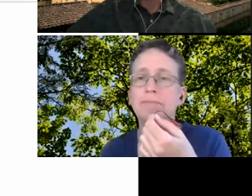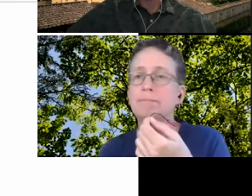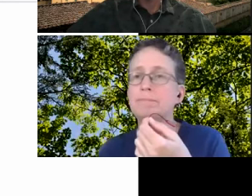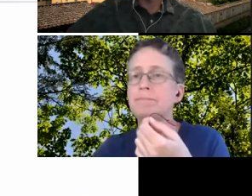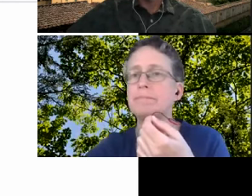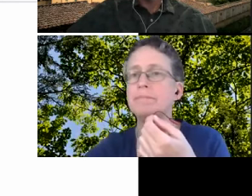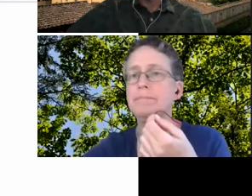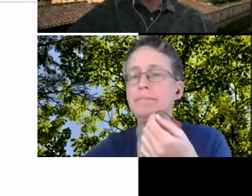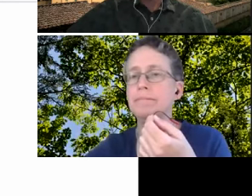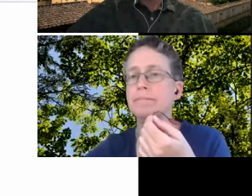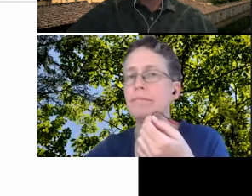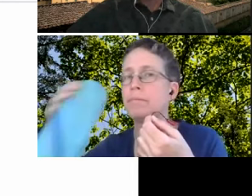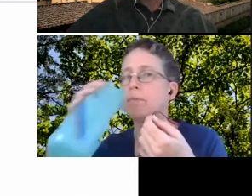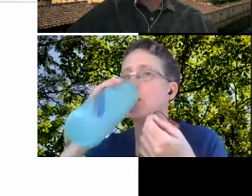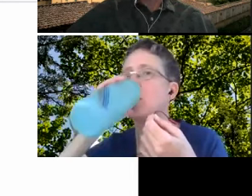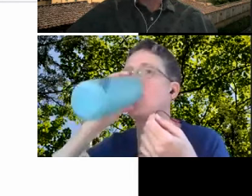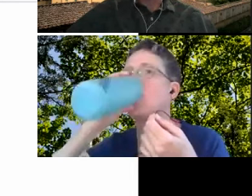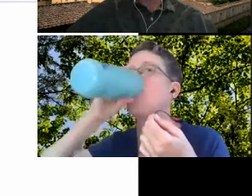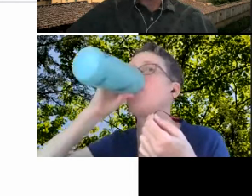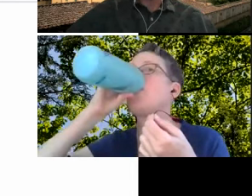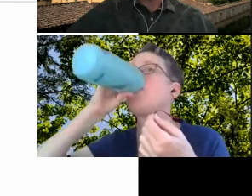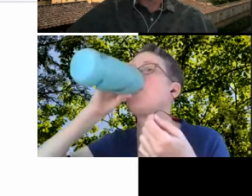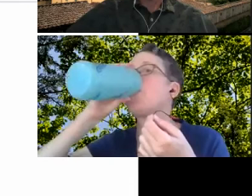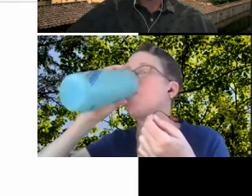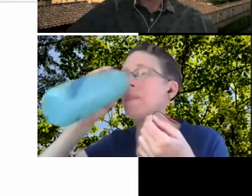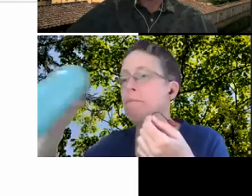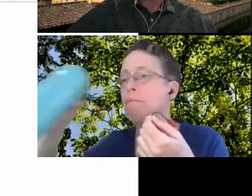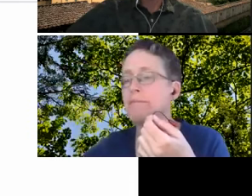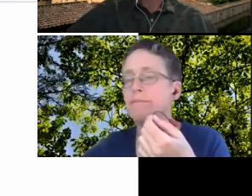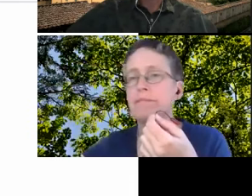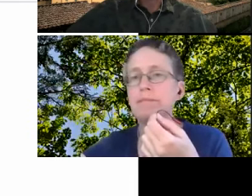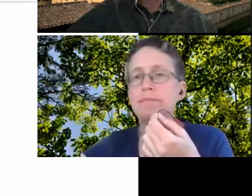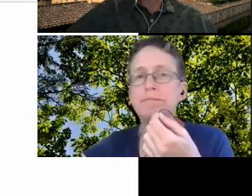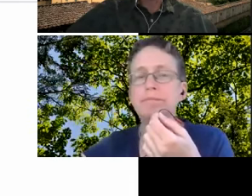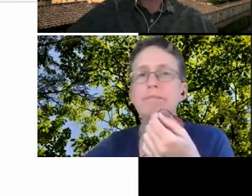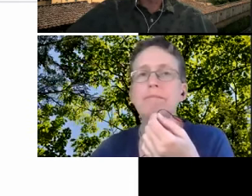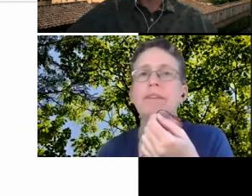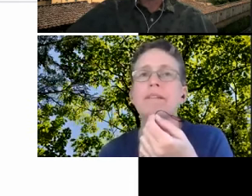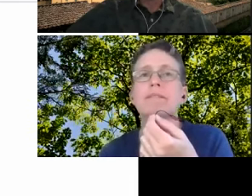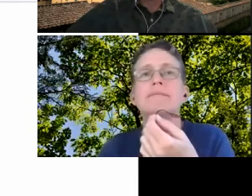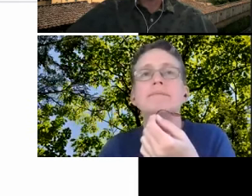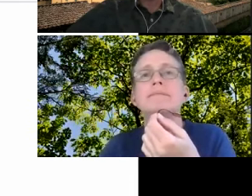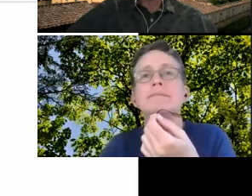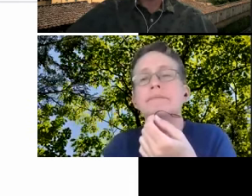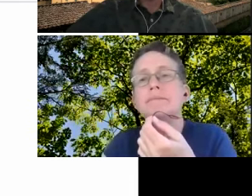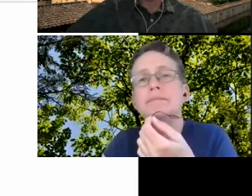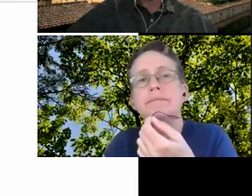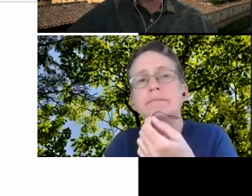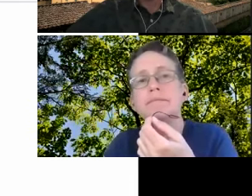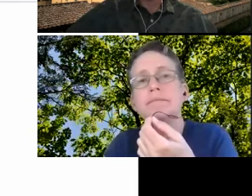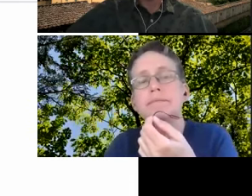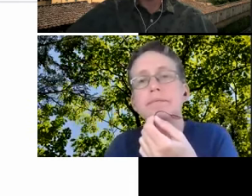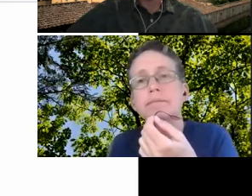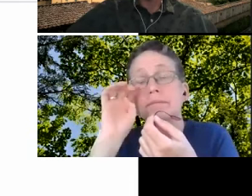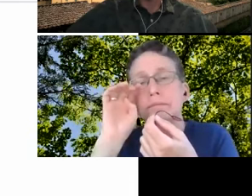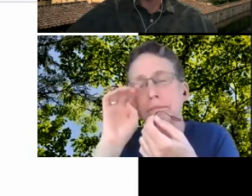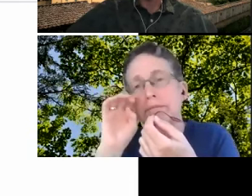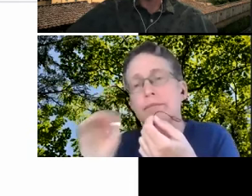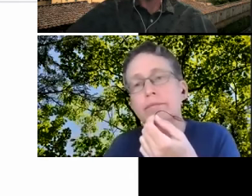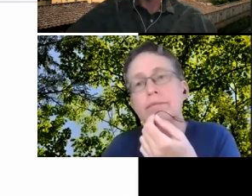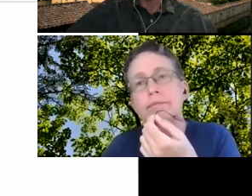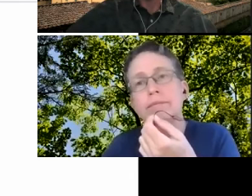emphasize. That is a great point. And it's definitely front and center in our